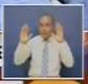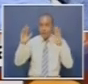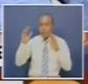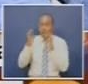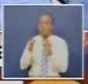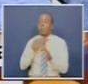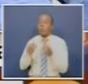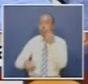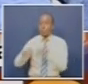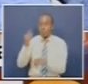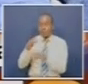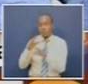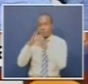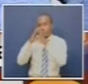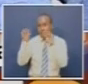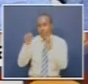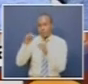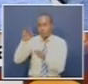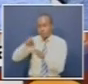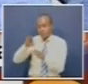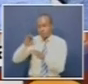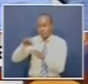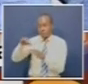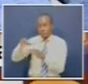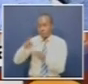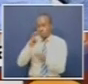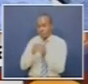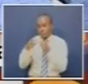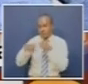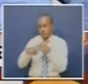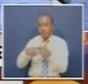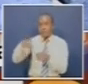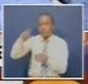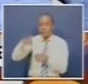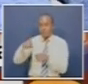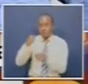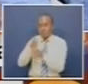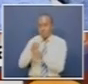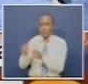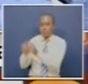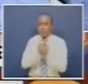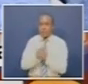win the presidential elections in the next in 2017, they need to stay united.